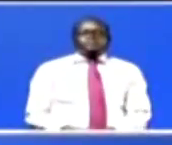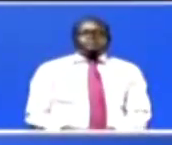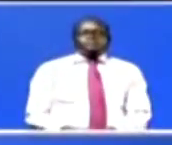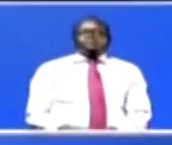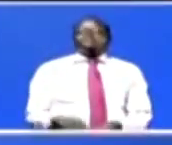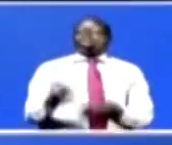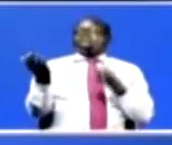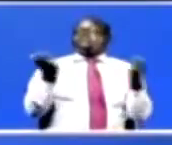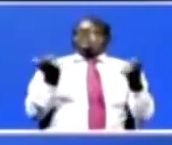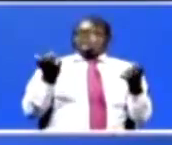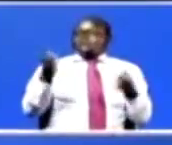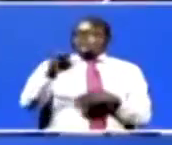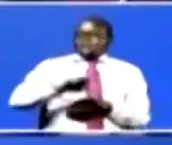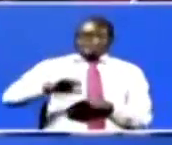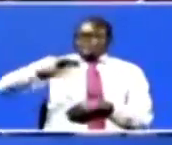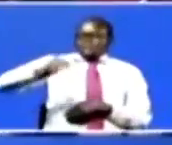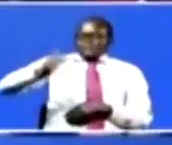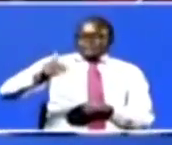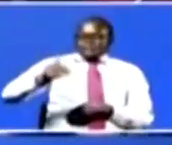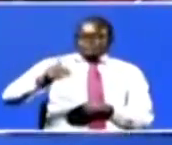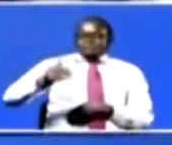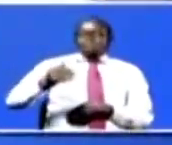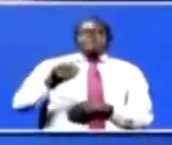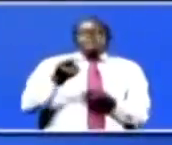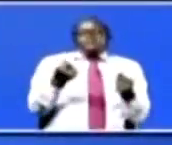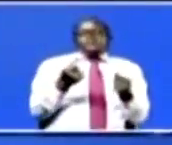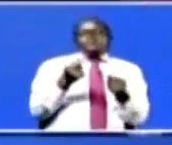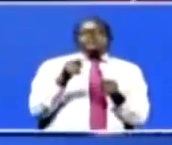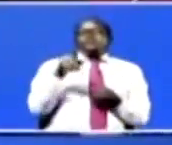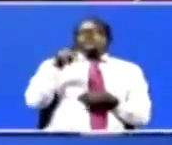Kipkaren Trading Center, a few kilometers from Eldoret town.